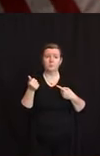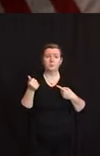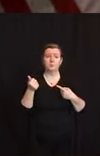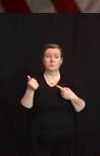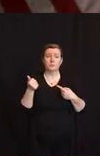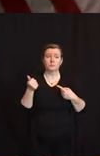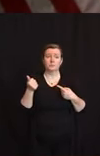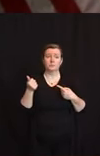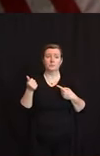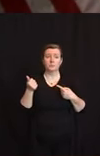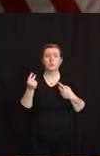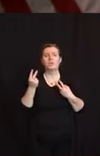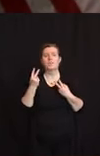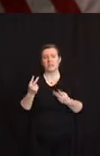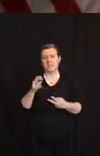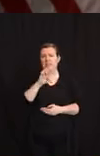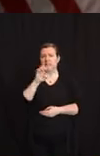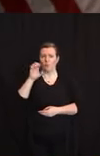Mahan at 10:45.